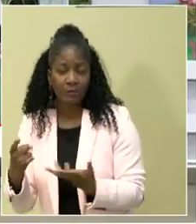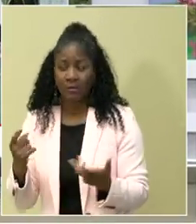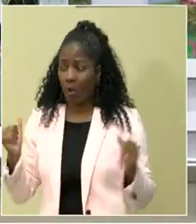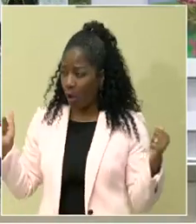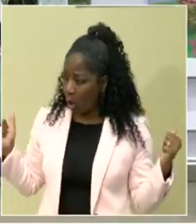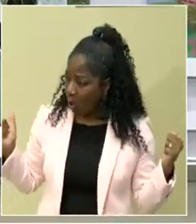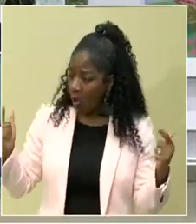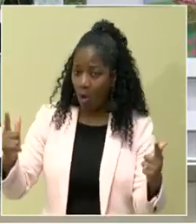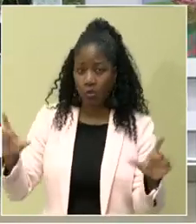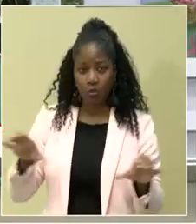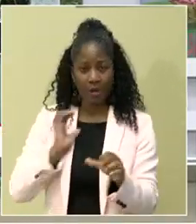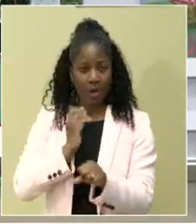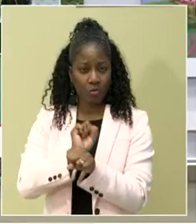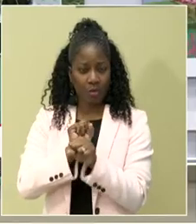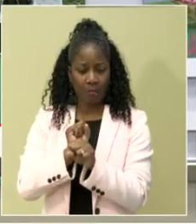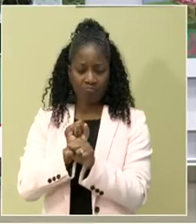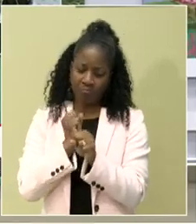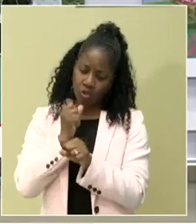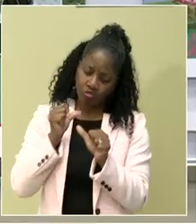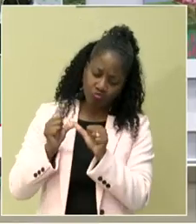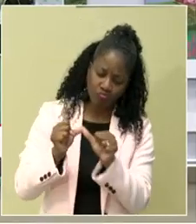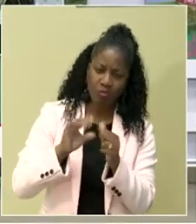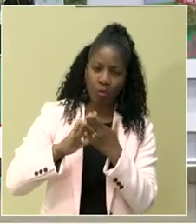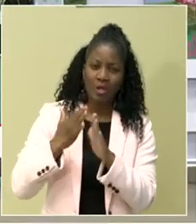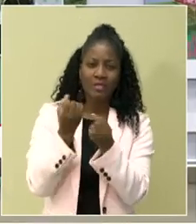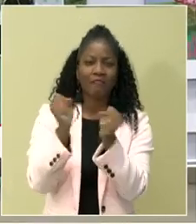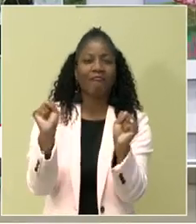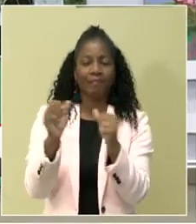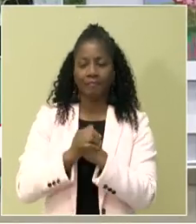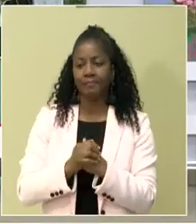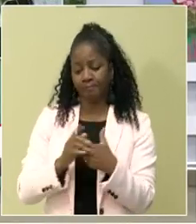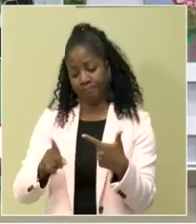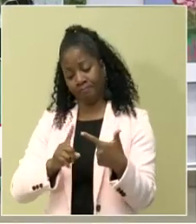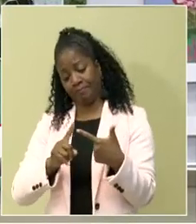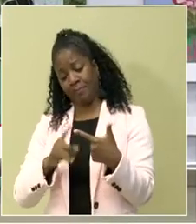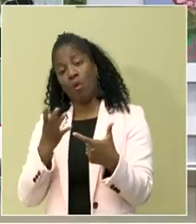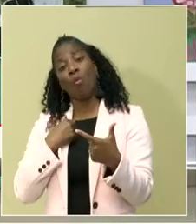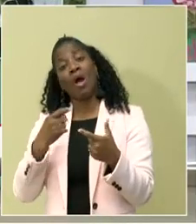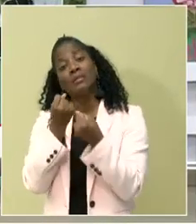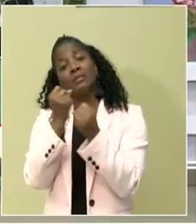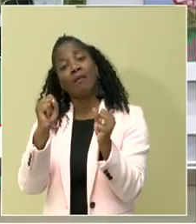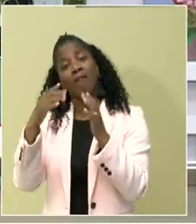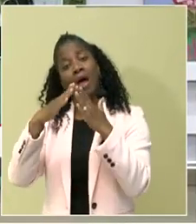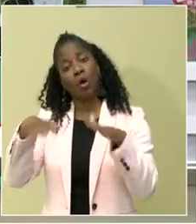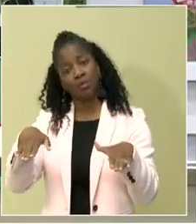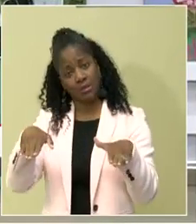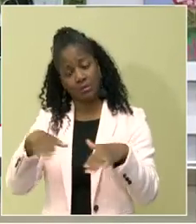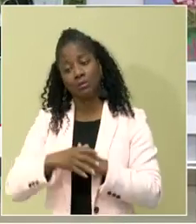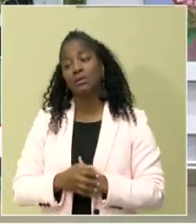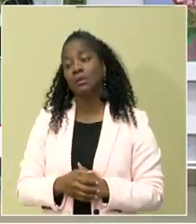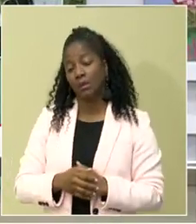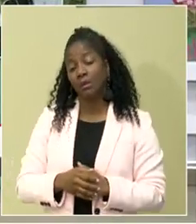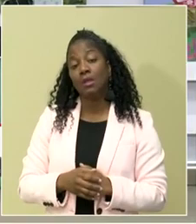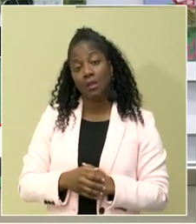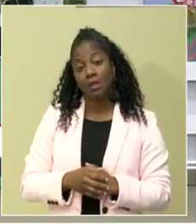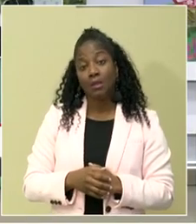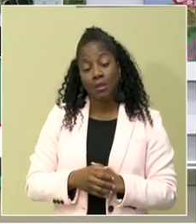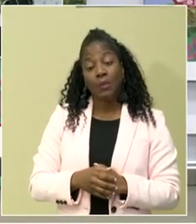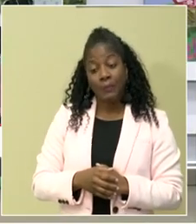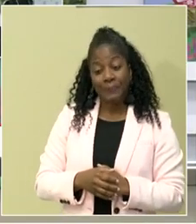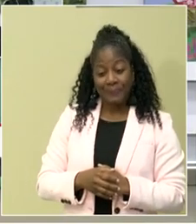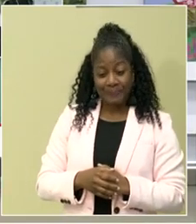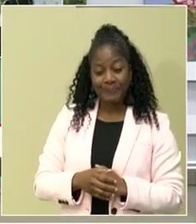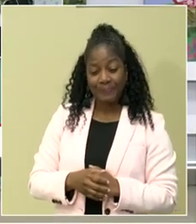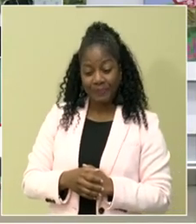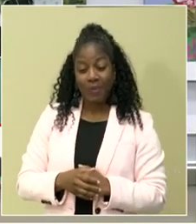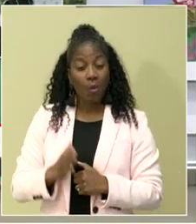jobs to keep our community safe. So that's important. Seniors want safe housing. And we know that we have